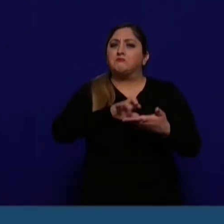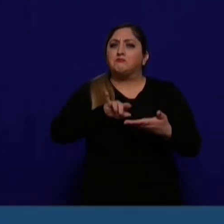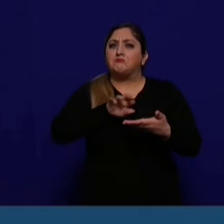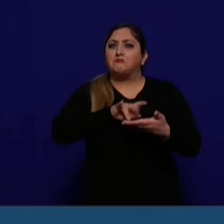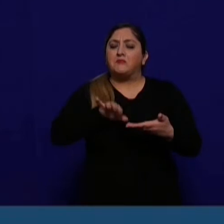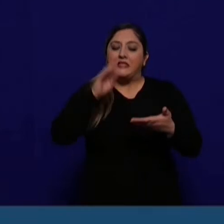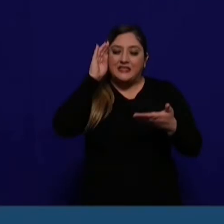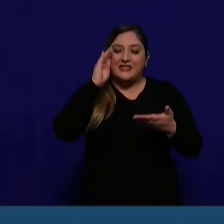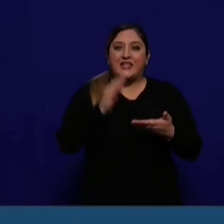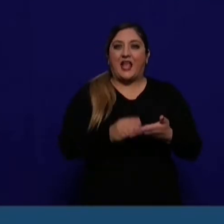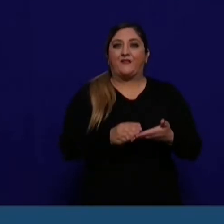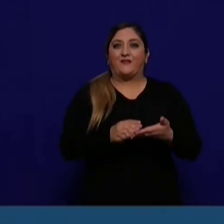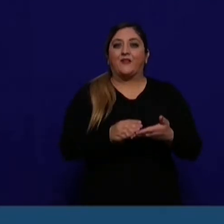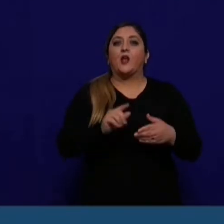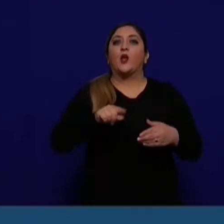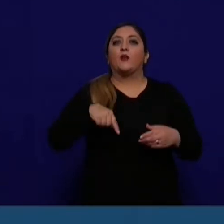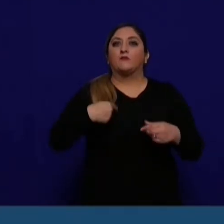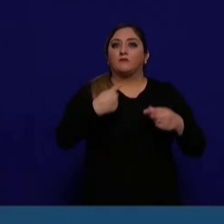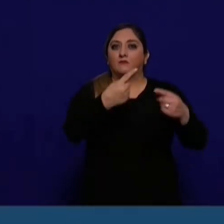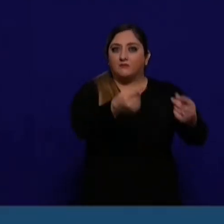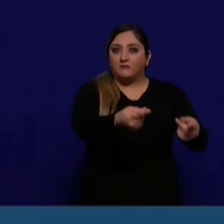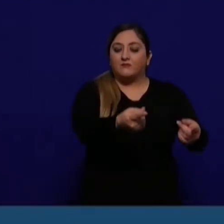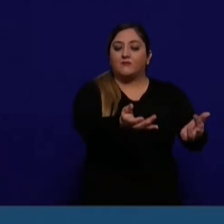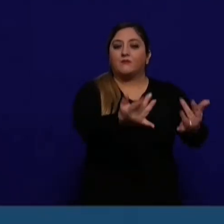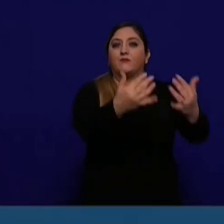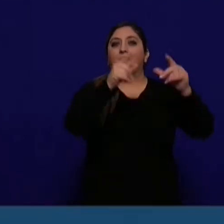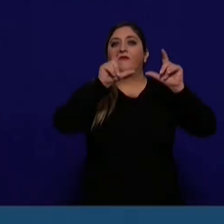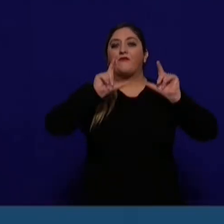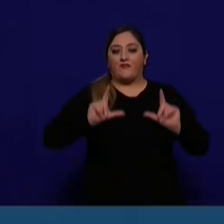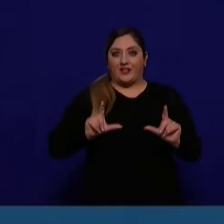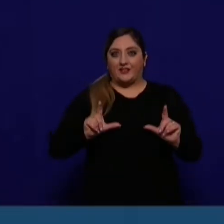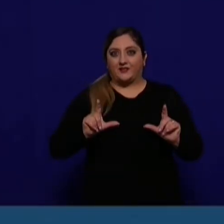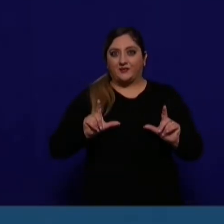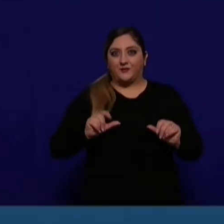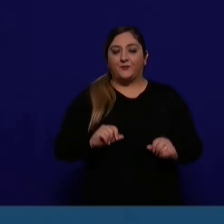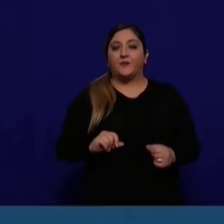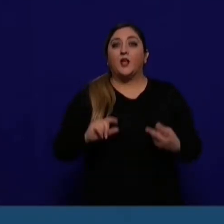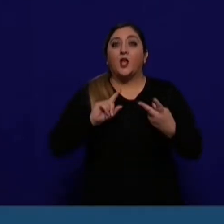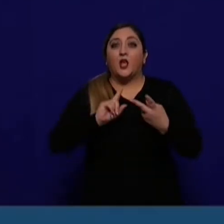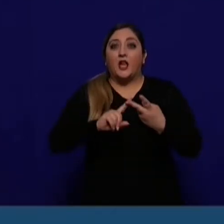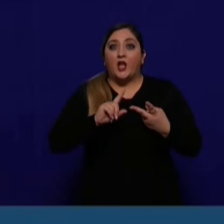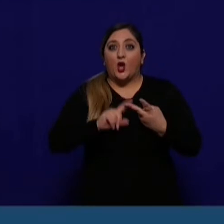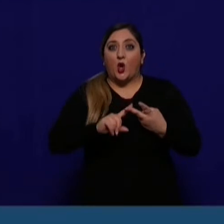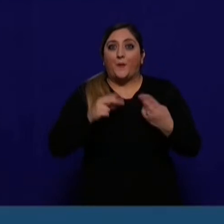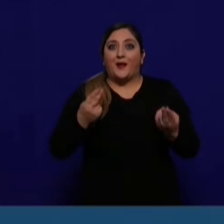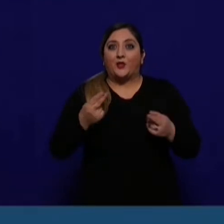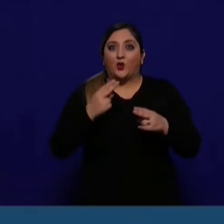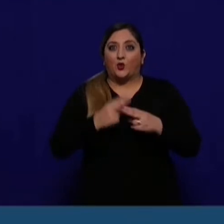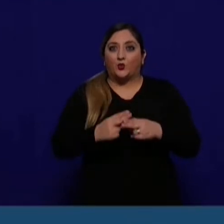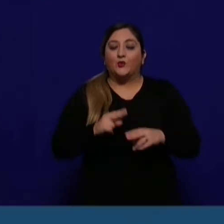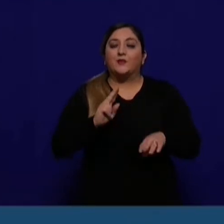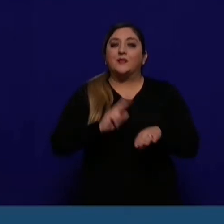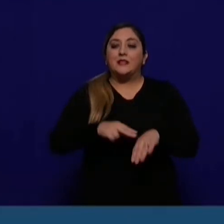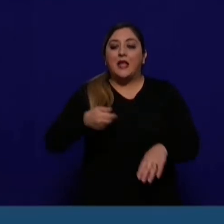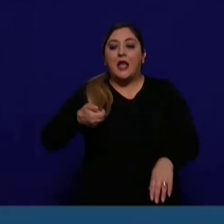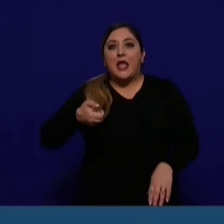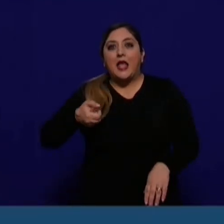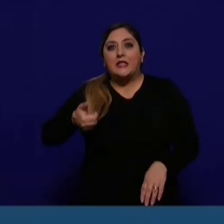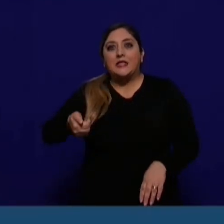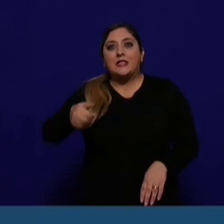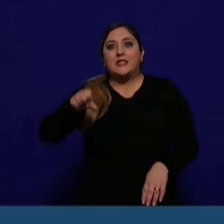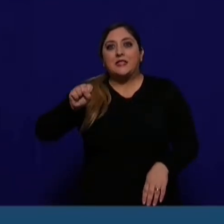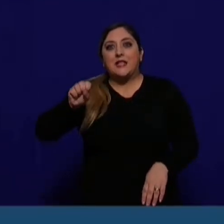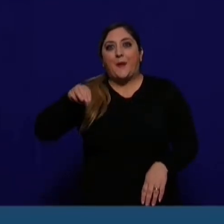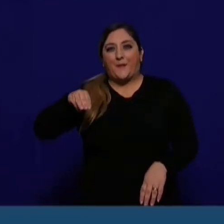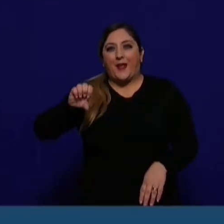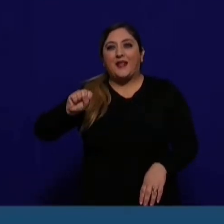imbagħad aħna nkun nistgħu nibatulkom l-invitation. Hemm metodu ieħor li huwa permezz li tibatu SMS li